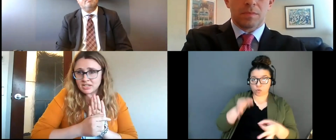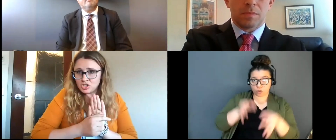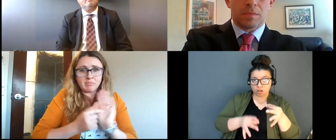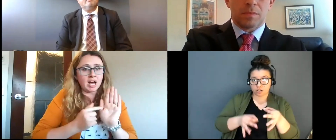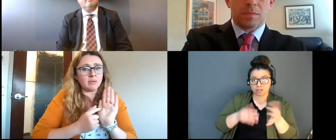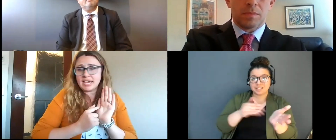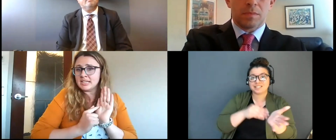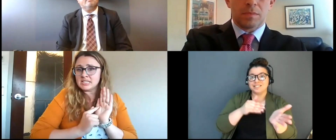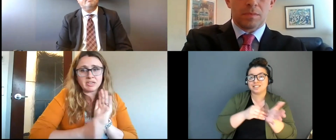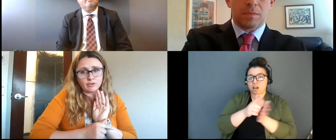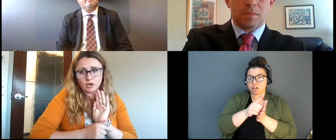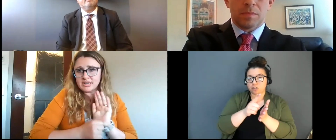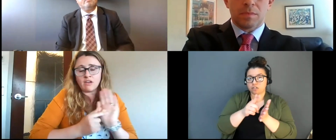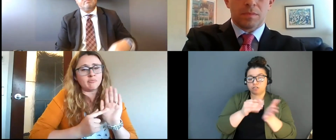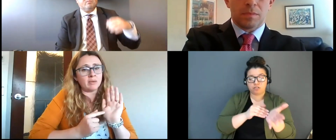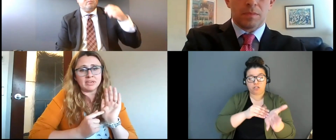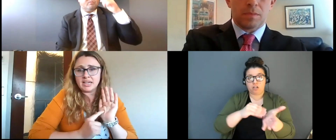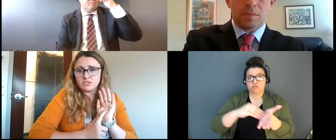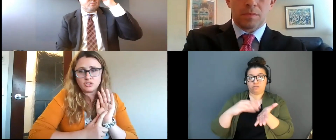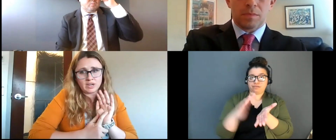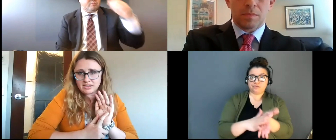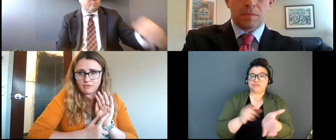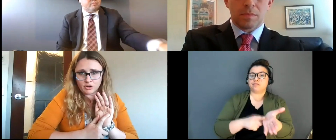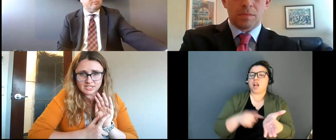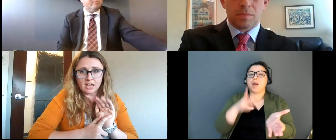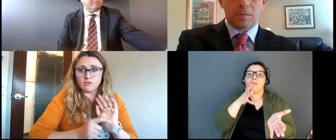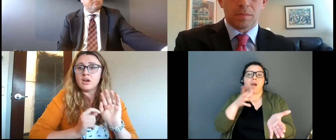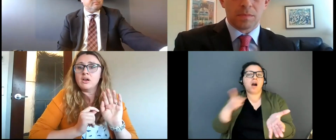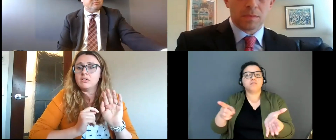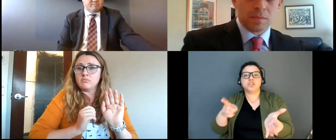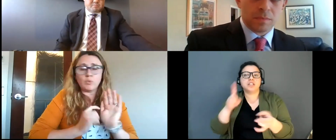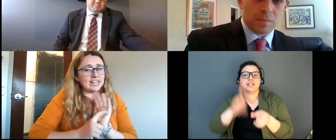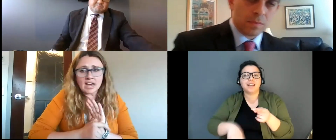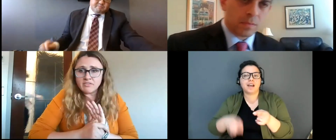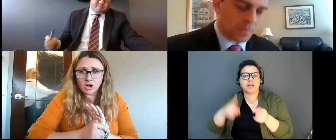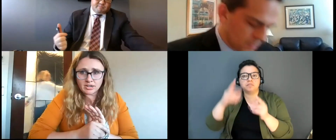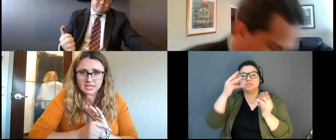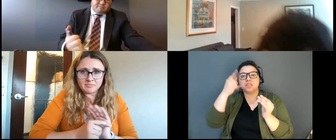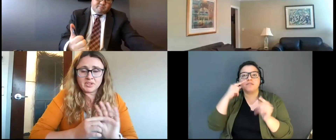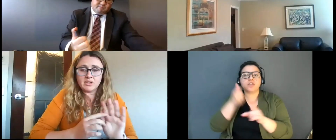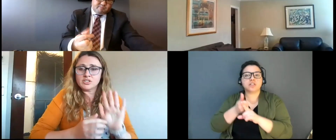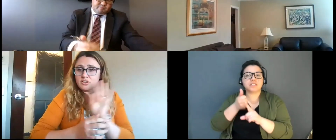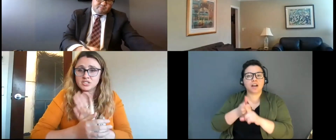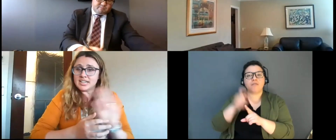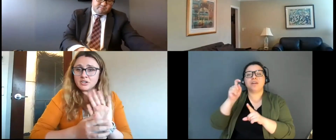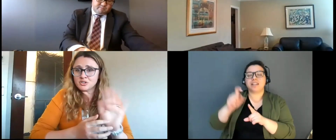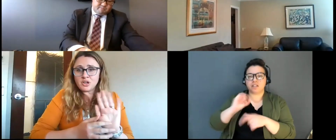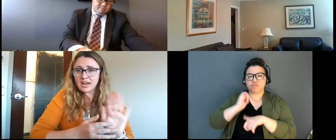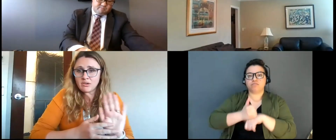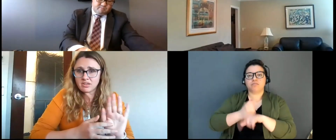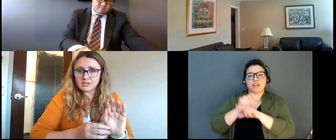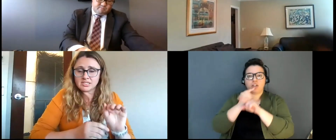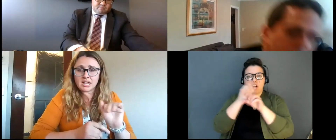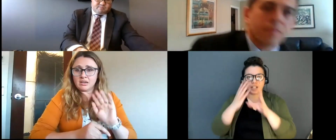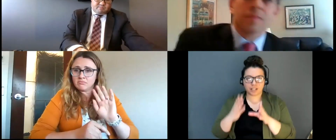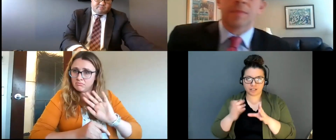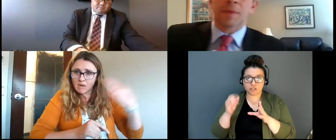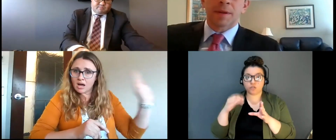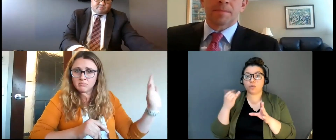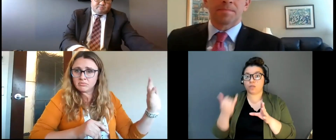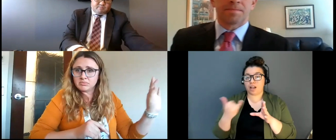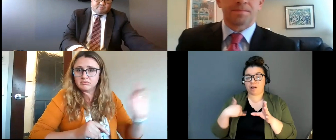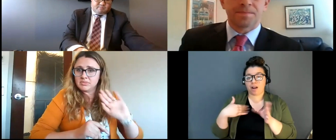has dementia. Mom can't speak for herself. Mom can't do anything for herself. We need to have a guardian. So there's a doctor's note out there